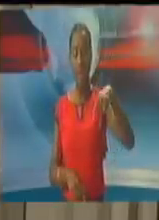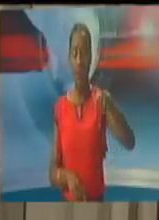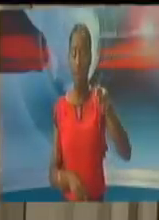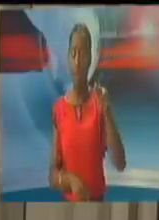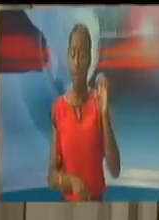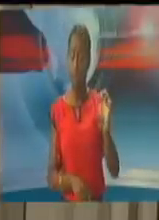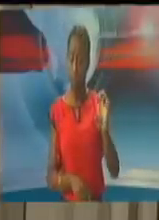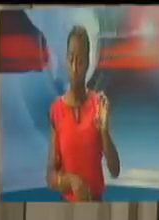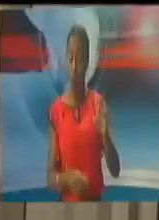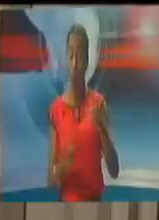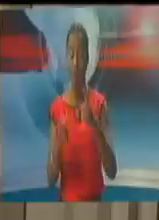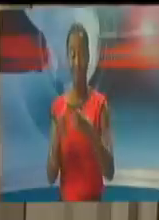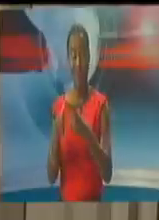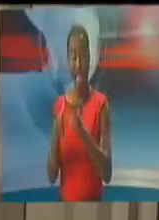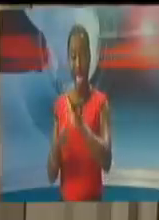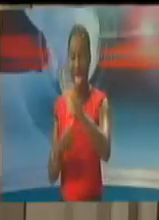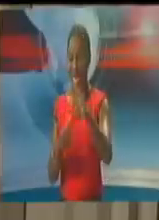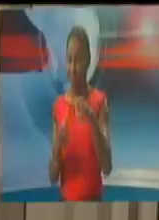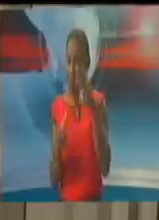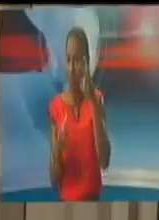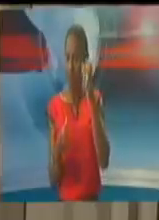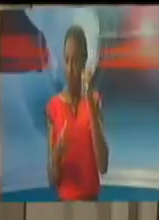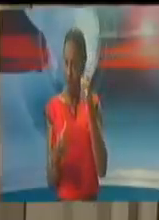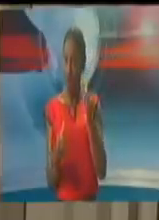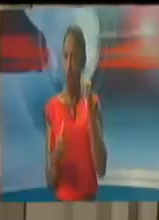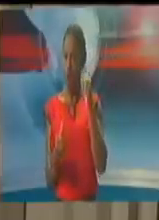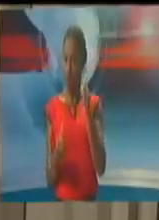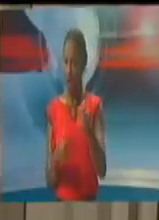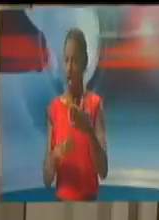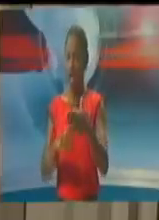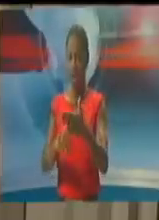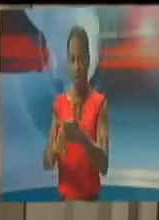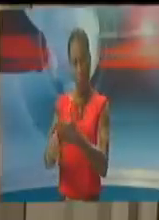points of everyone looking at a few weeks ago,